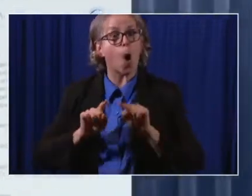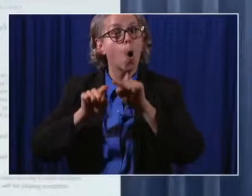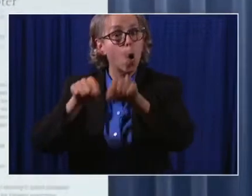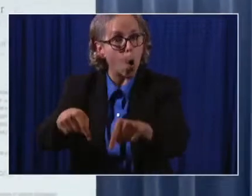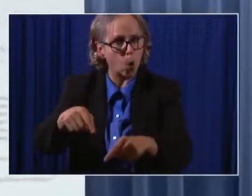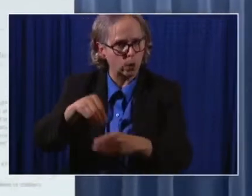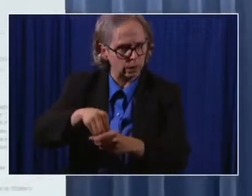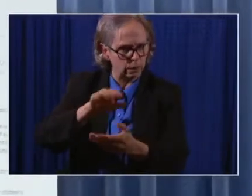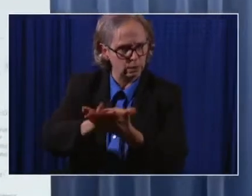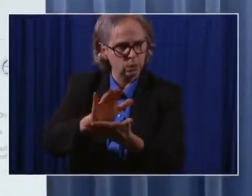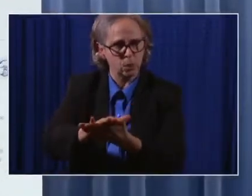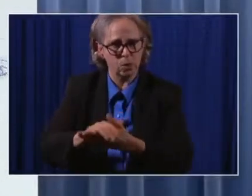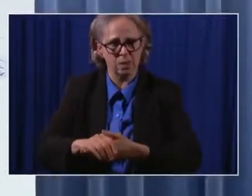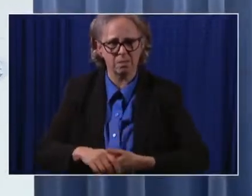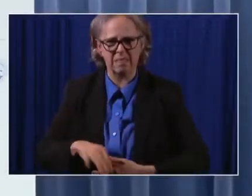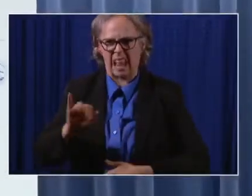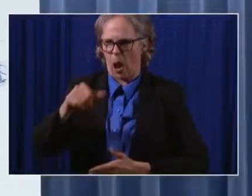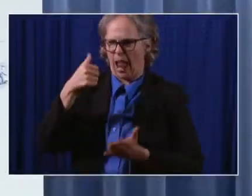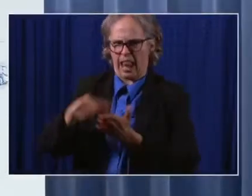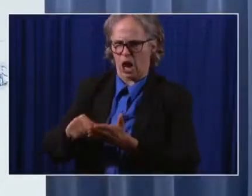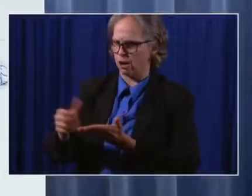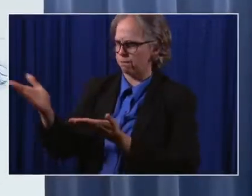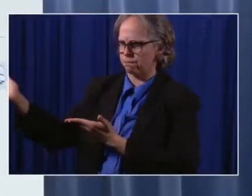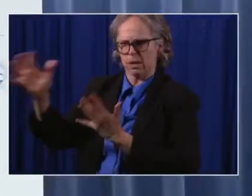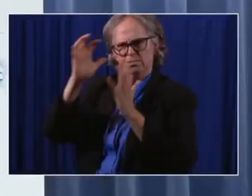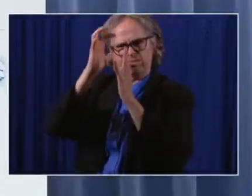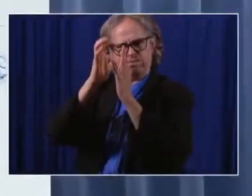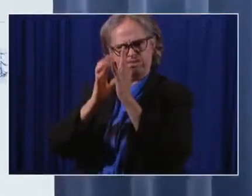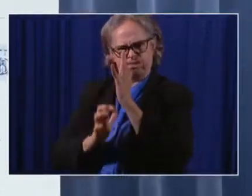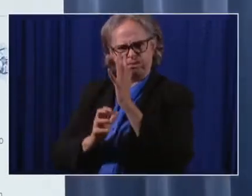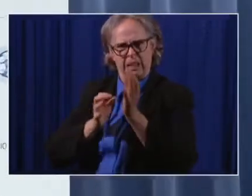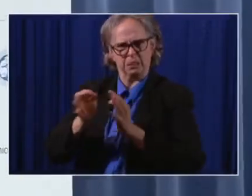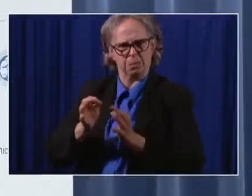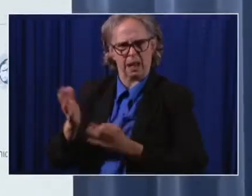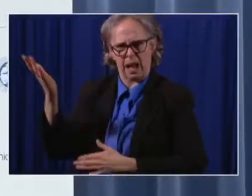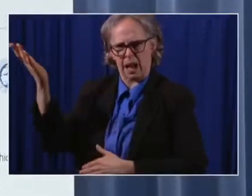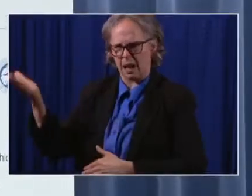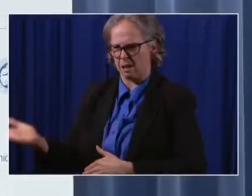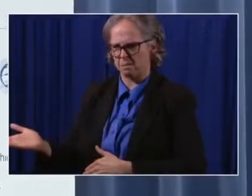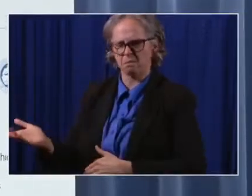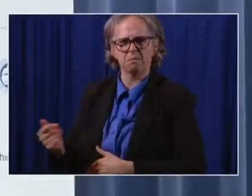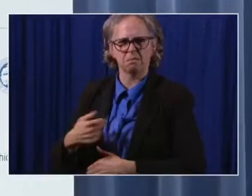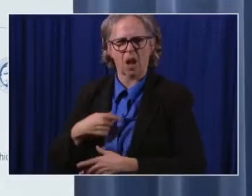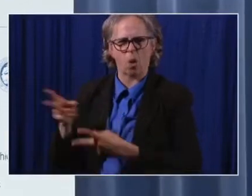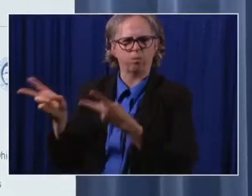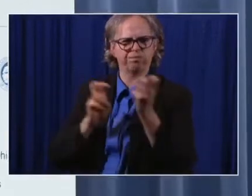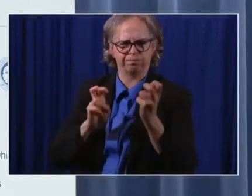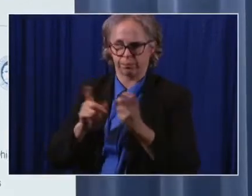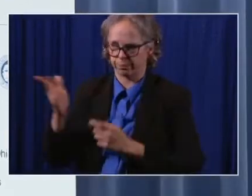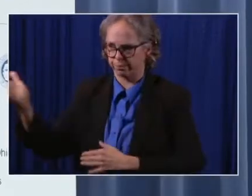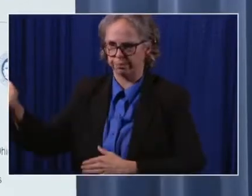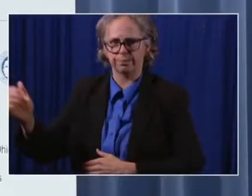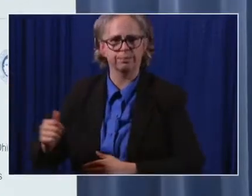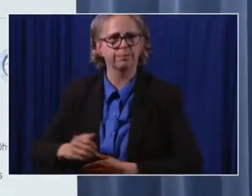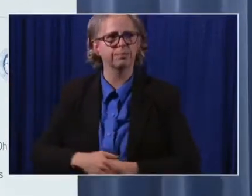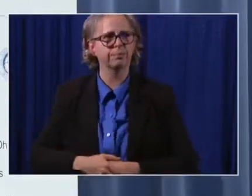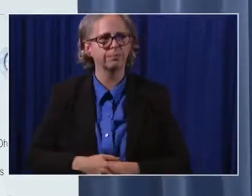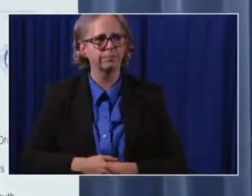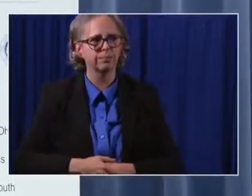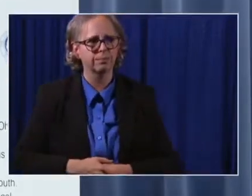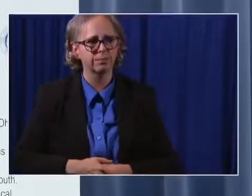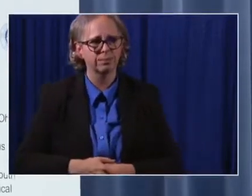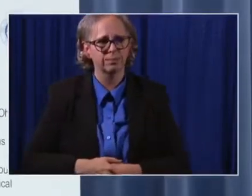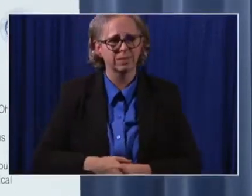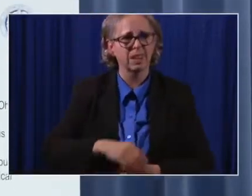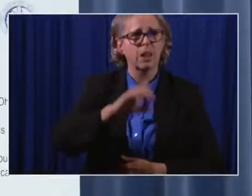letter itself. And I will read from a portion of this letter. Ohio Children's